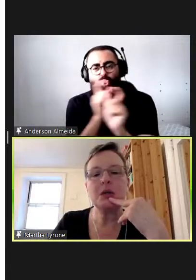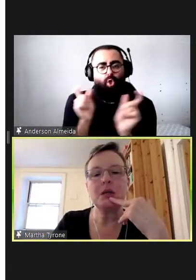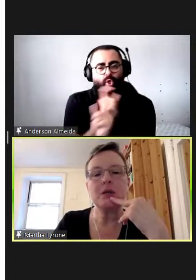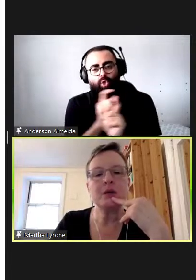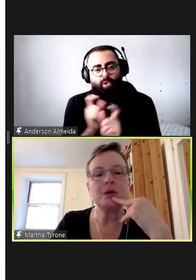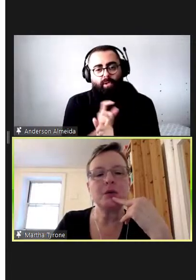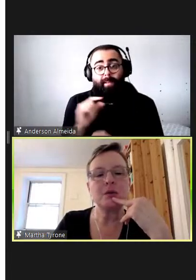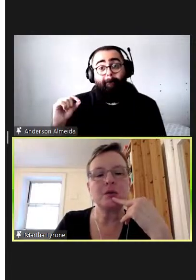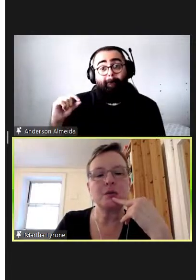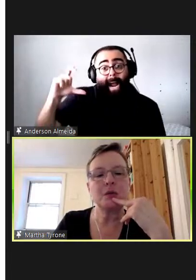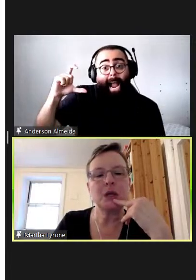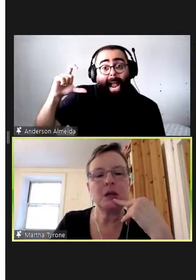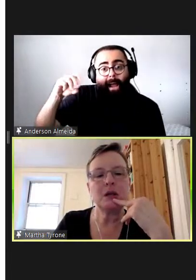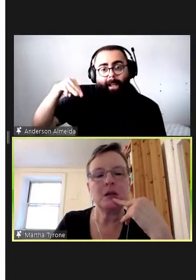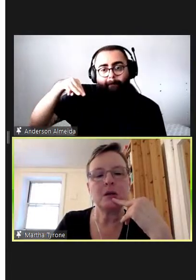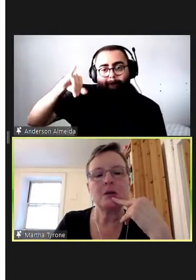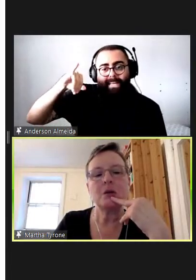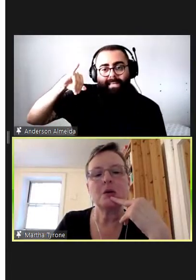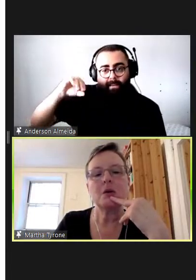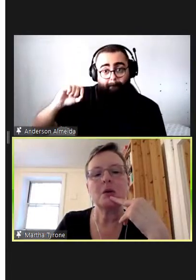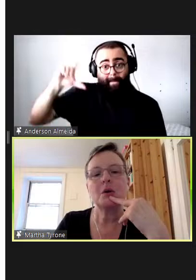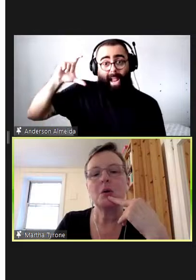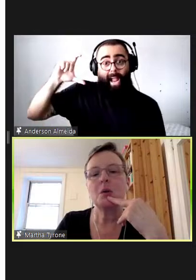So in these first three,